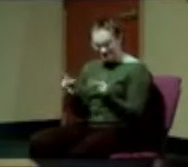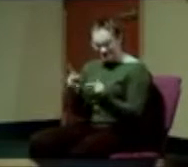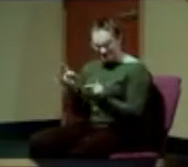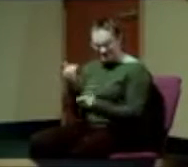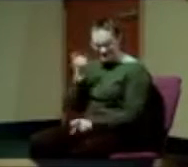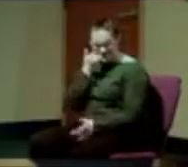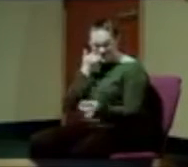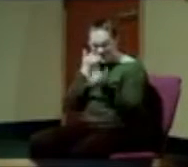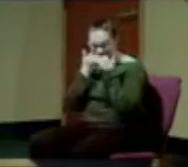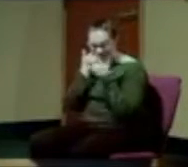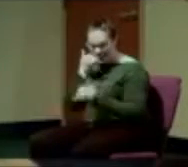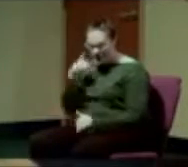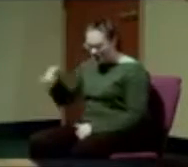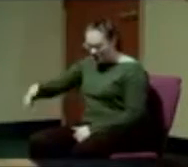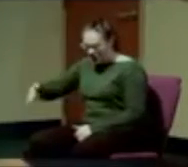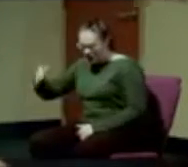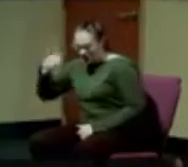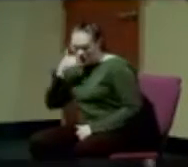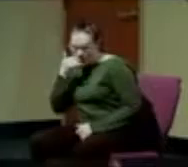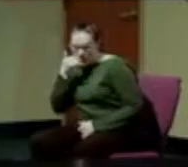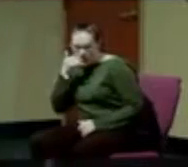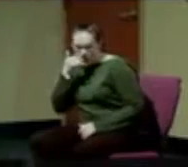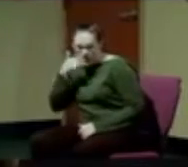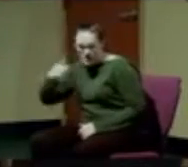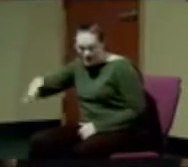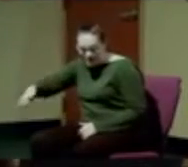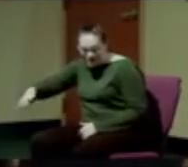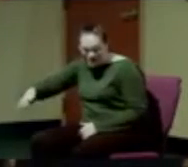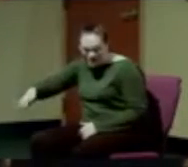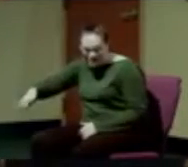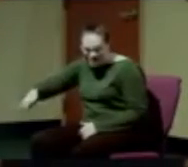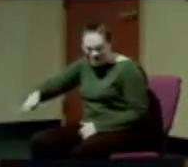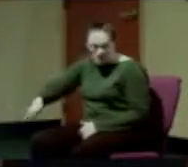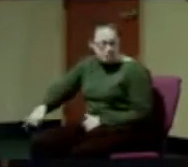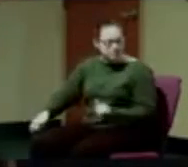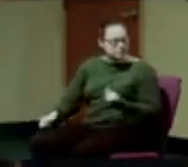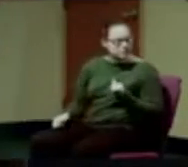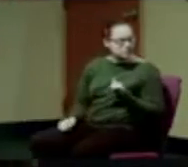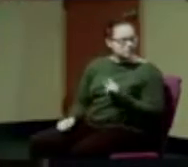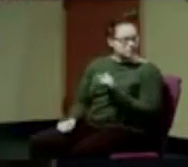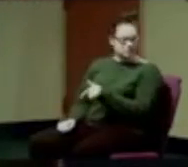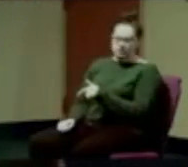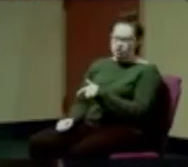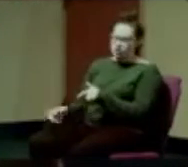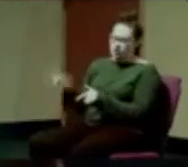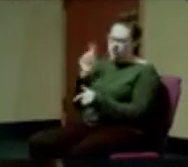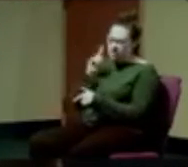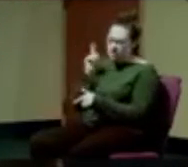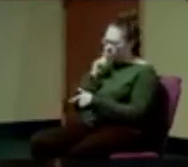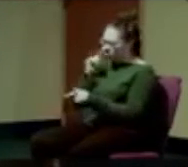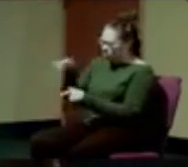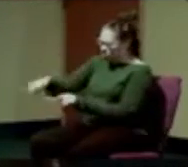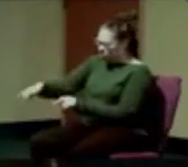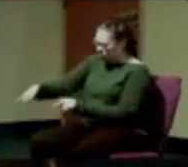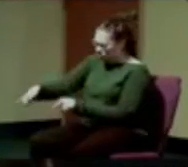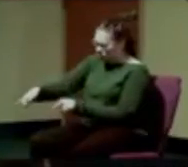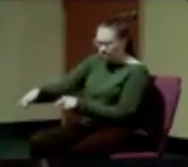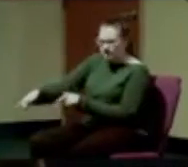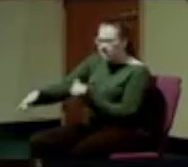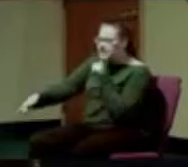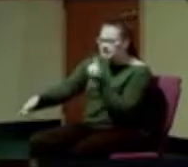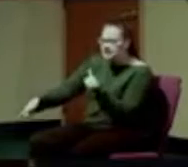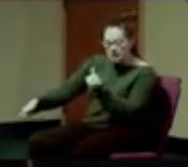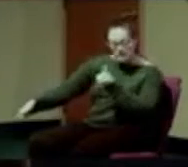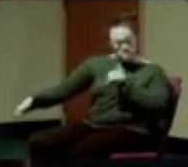The phone would ring at Granny's, and I go, I'm gonna get this. No, don't get it. That's not my ring. That's not your ring.